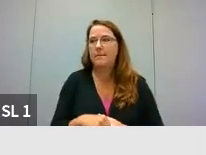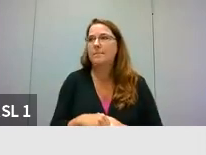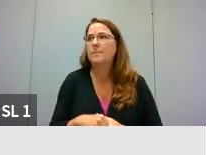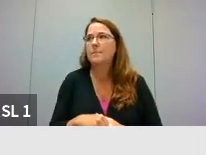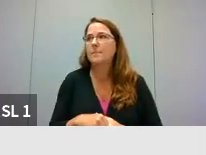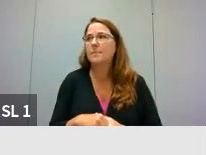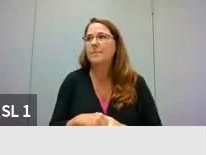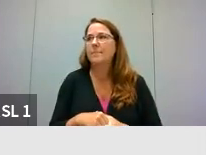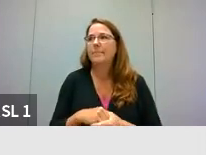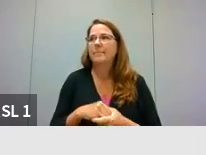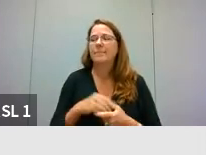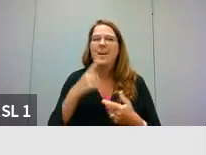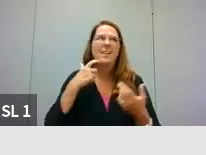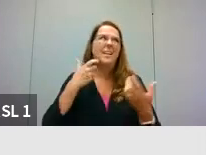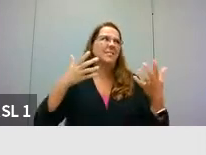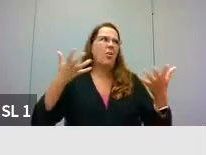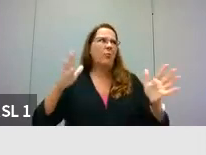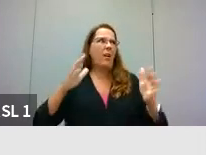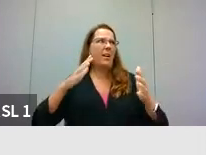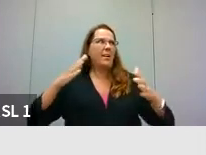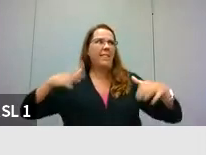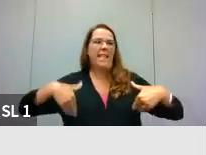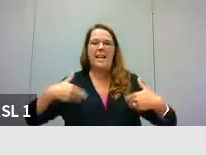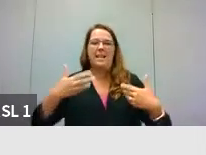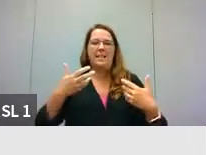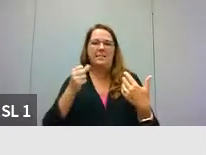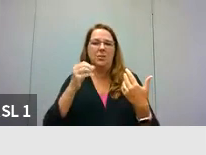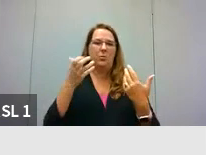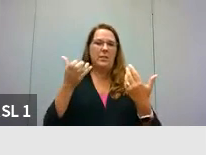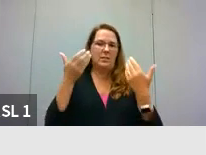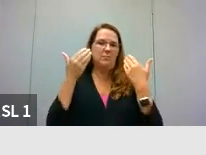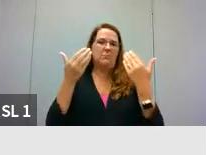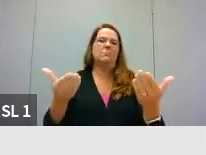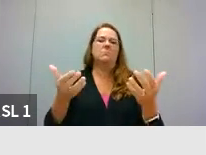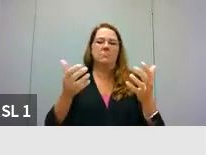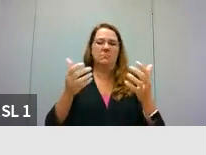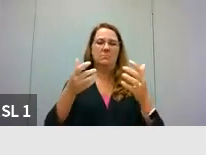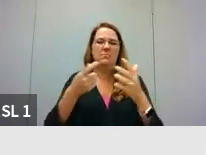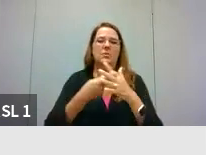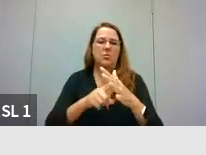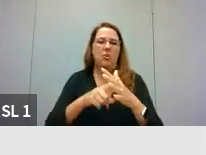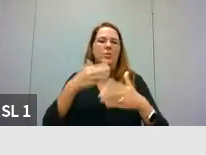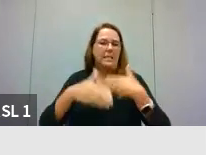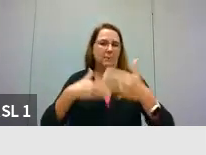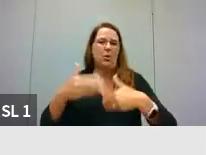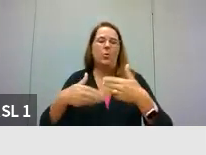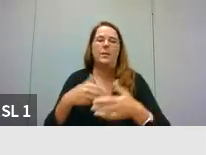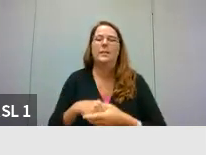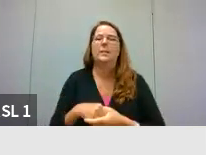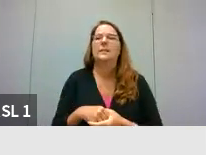But since it is so late, we have to move things along and keep it going. So